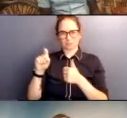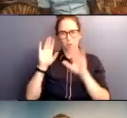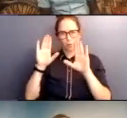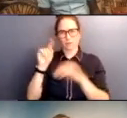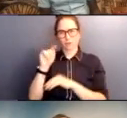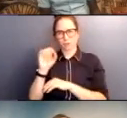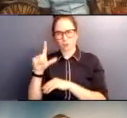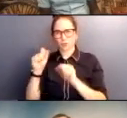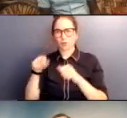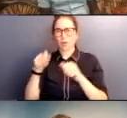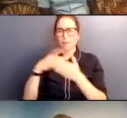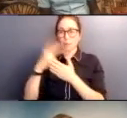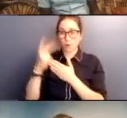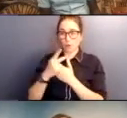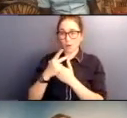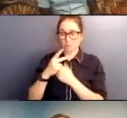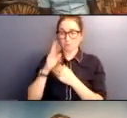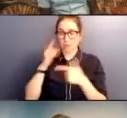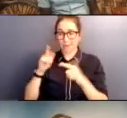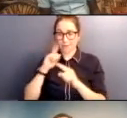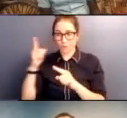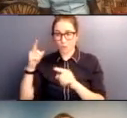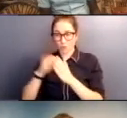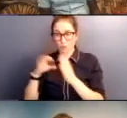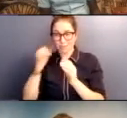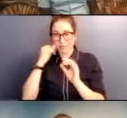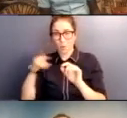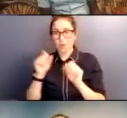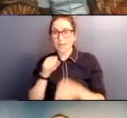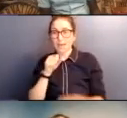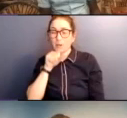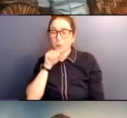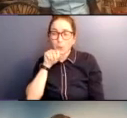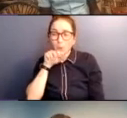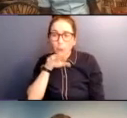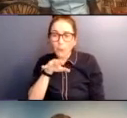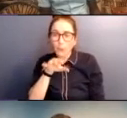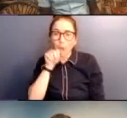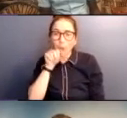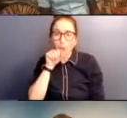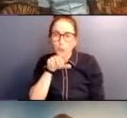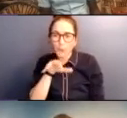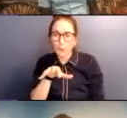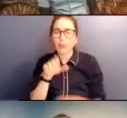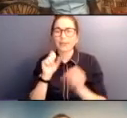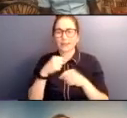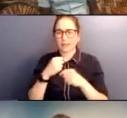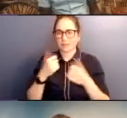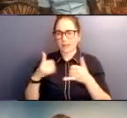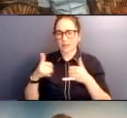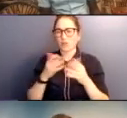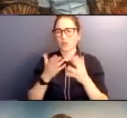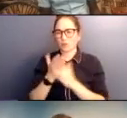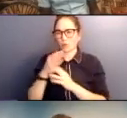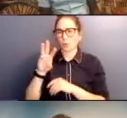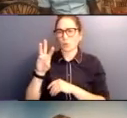allows students who may only be able to use their mouths and breath to play many different instruments through a type of adaptive wind